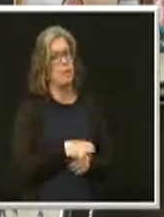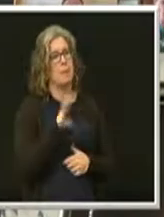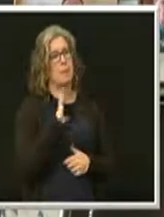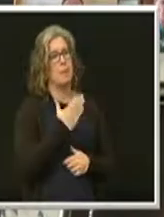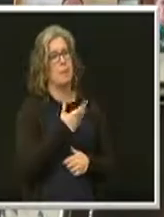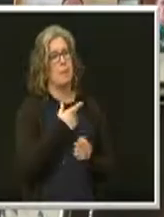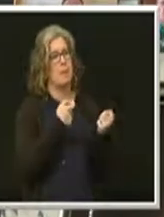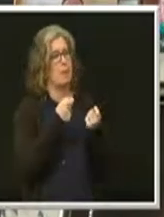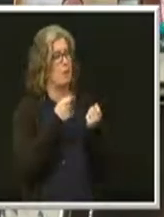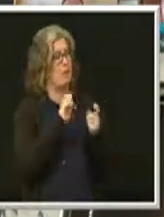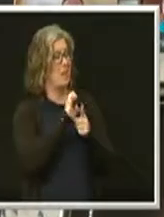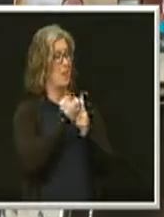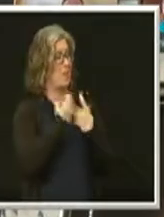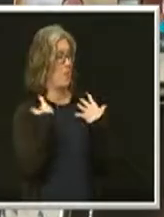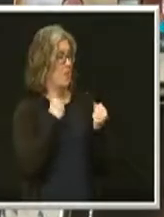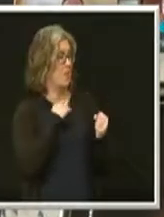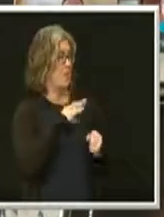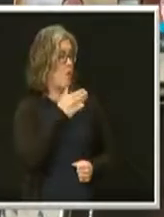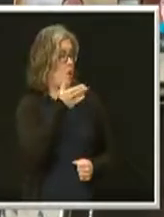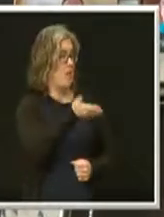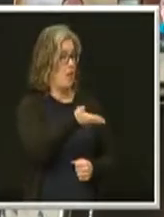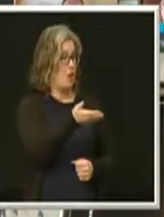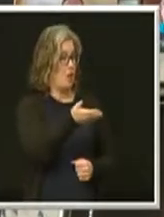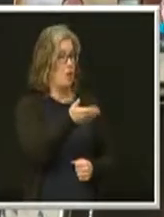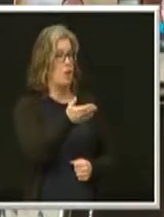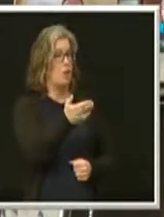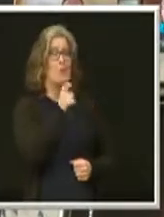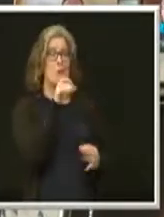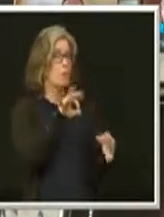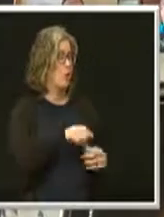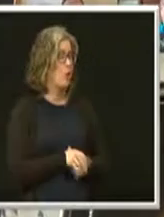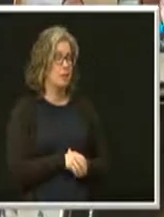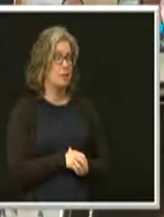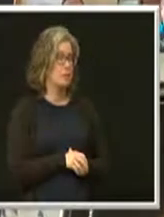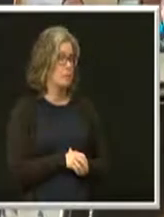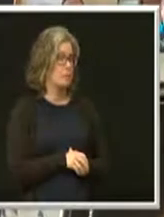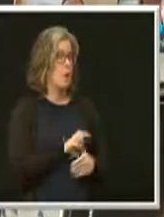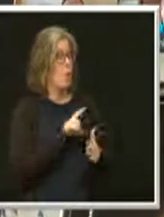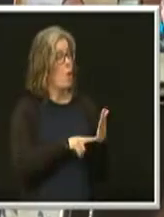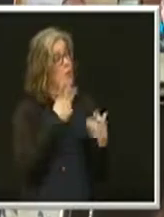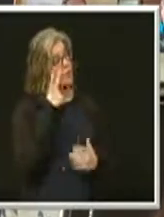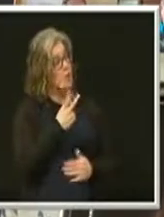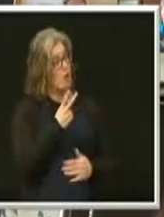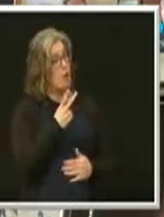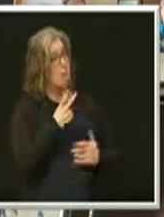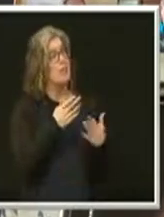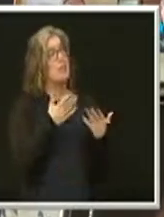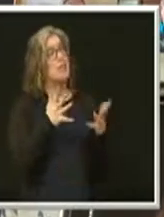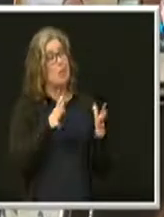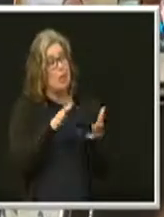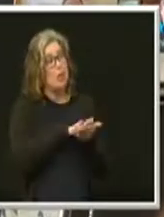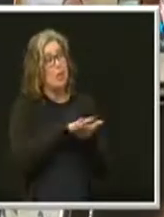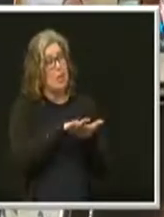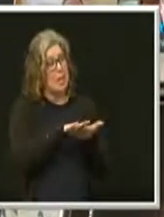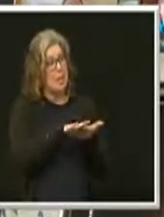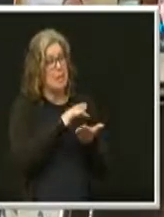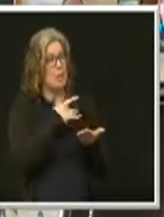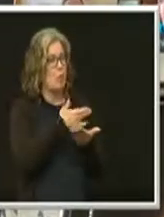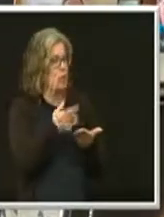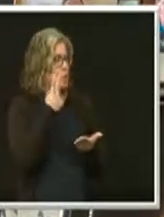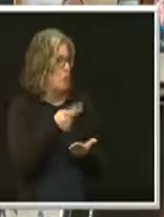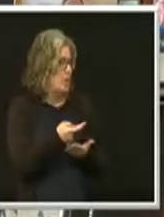our management, environmental health staff were there. It wasn't perfect. What we saw, it was generally clean. The typical things